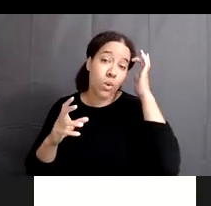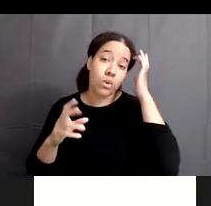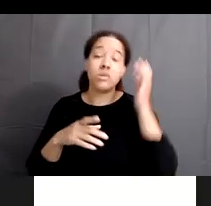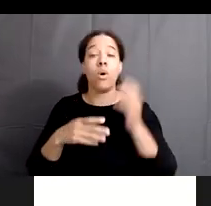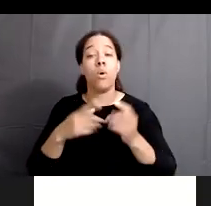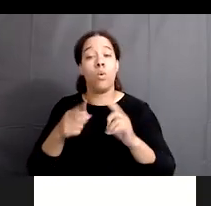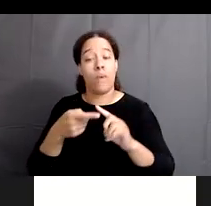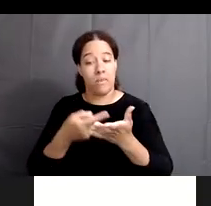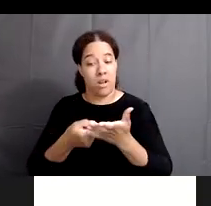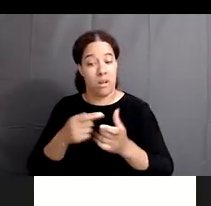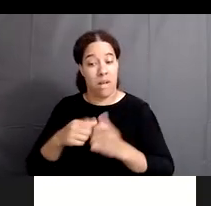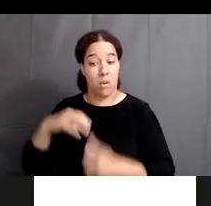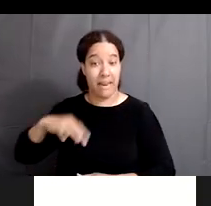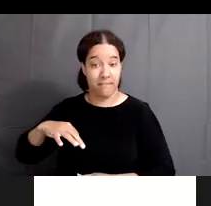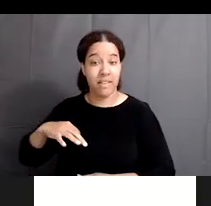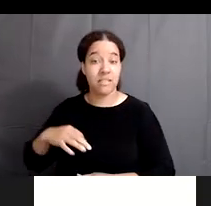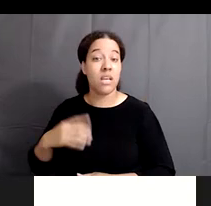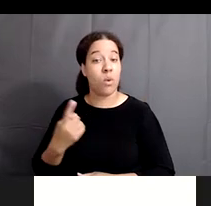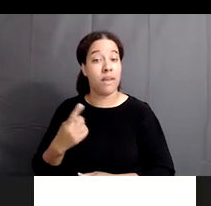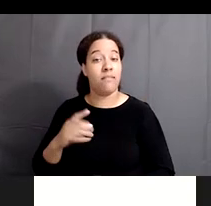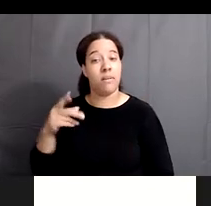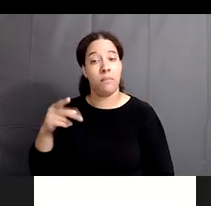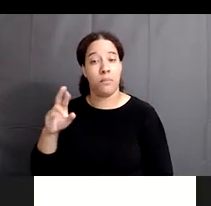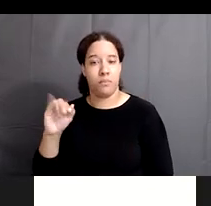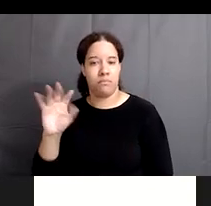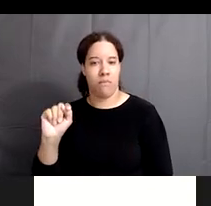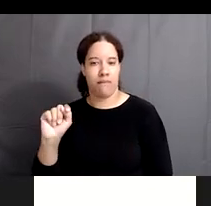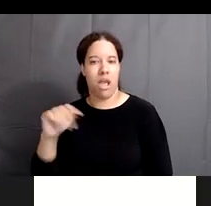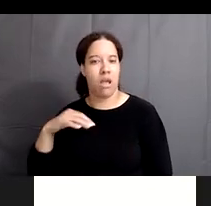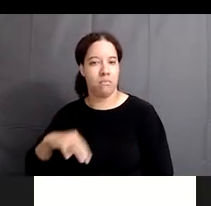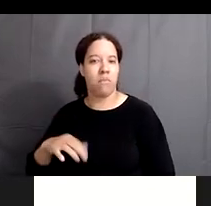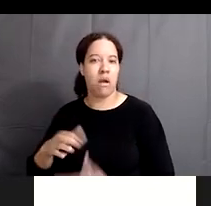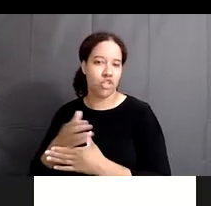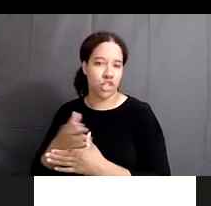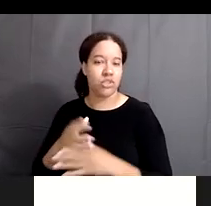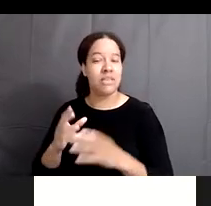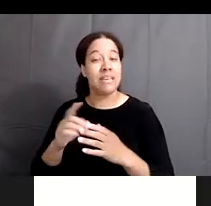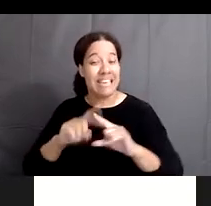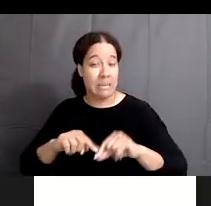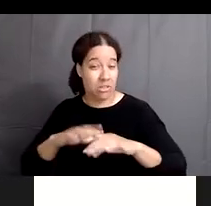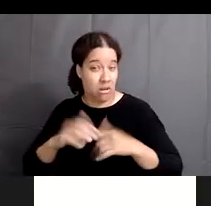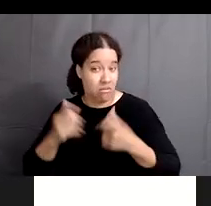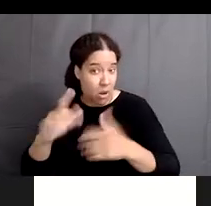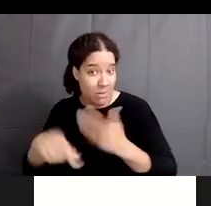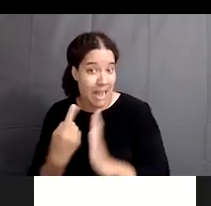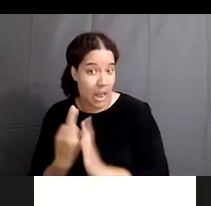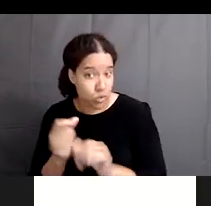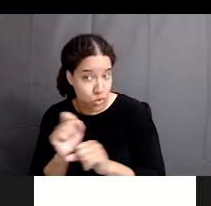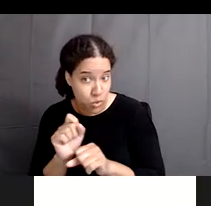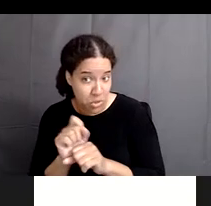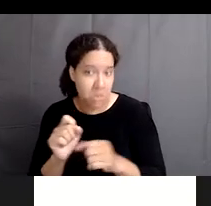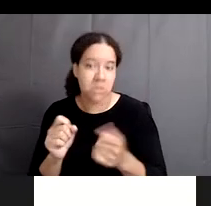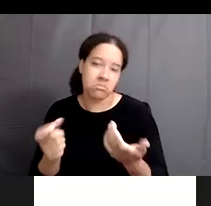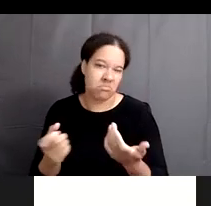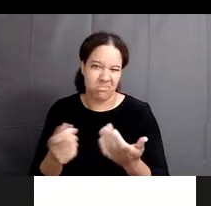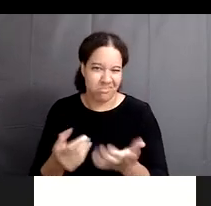one of them being profit sharing, so your profit sharing would be based on the hours that you work during that year, you know, but there's no requirement. A